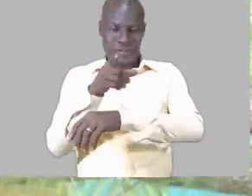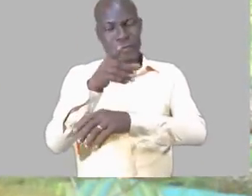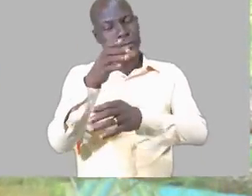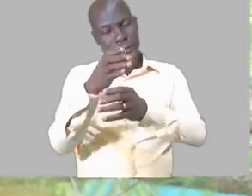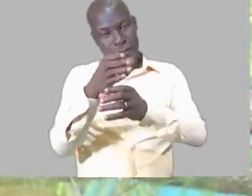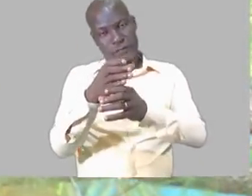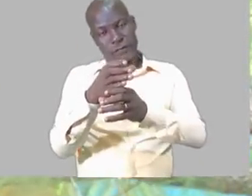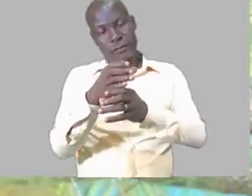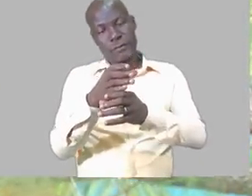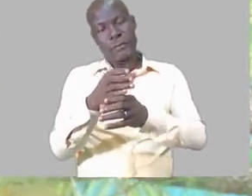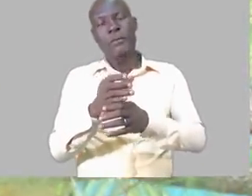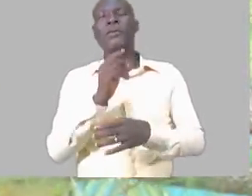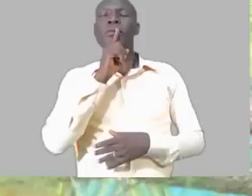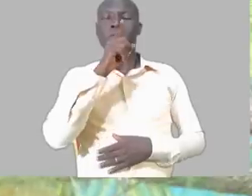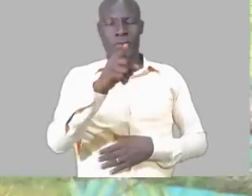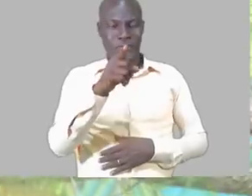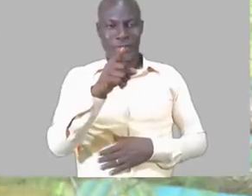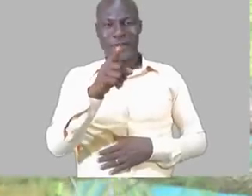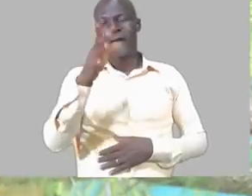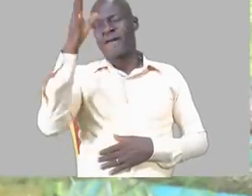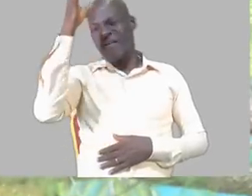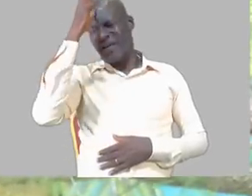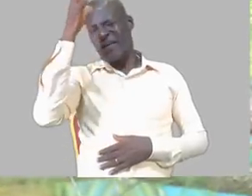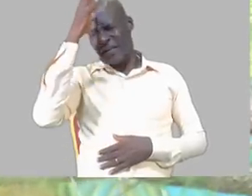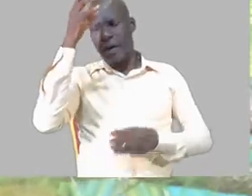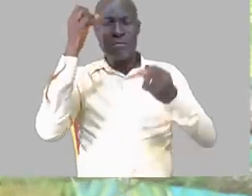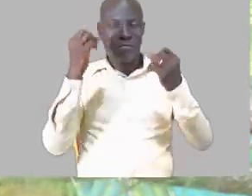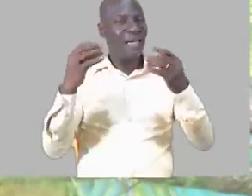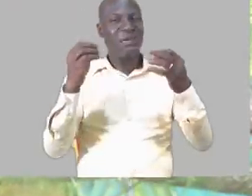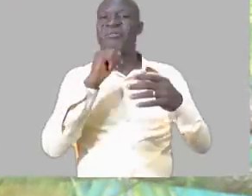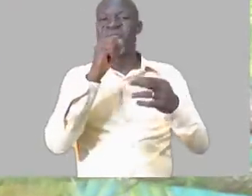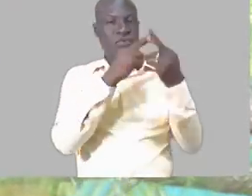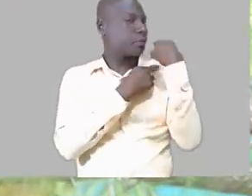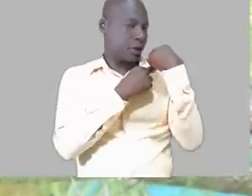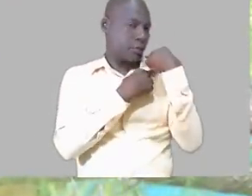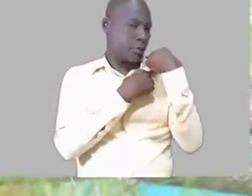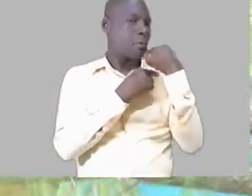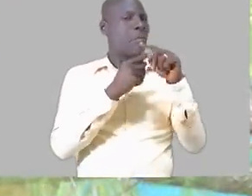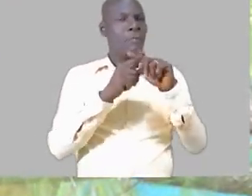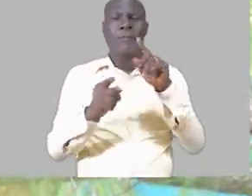yie e ya no kra se papa fo bebre e ya irresponsible nanso nyankopa sam se